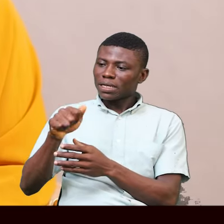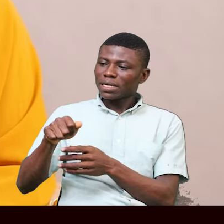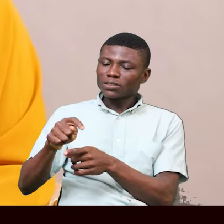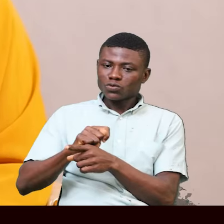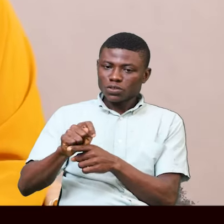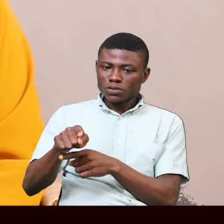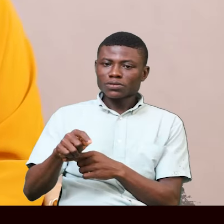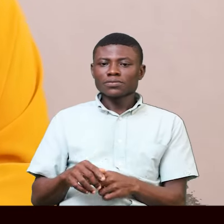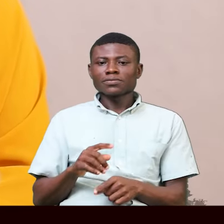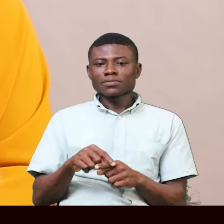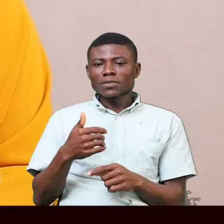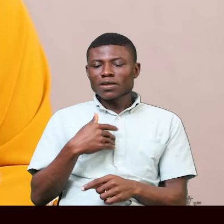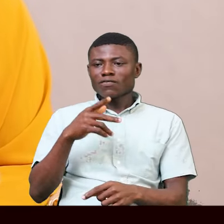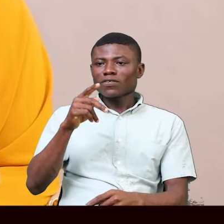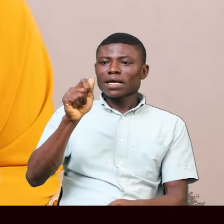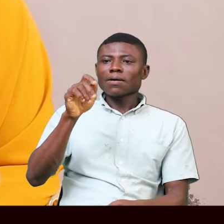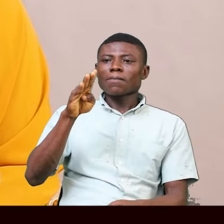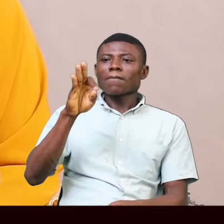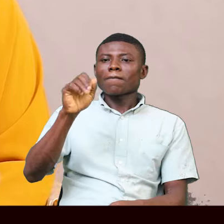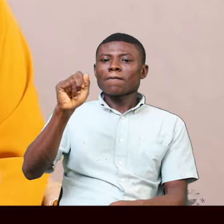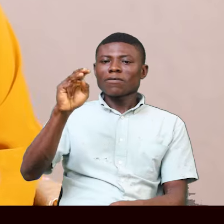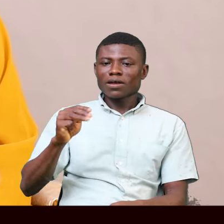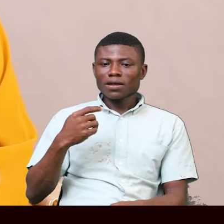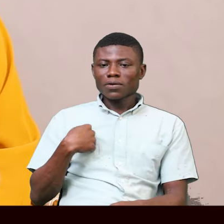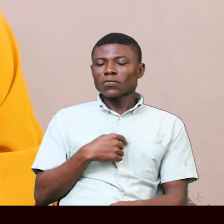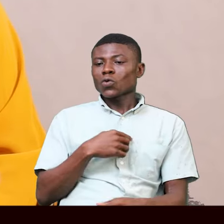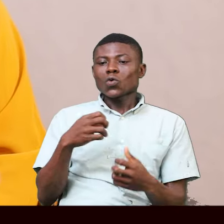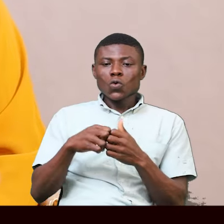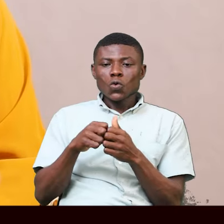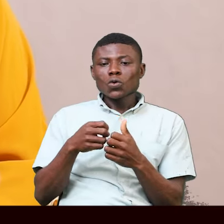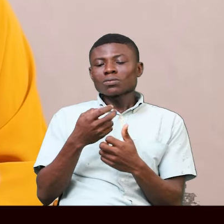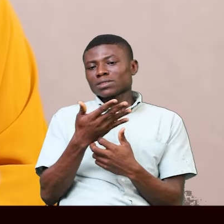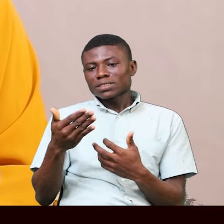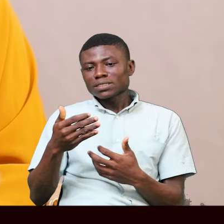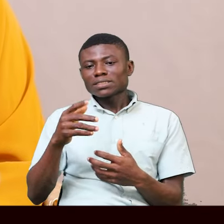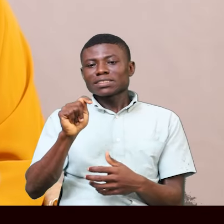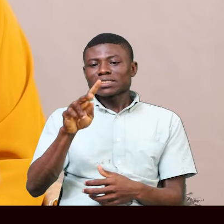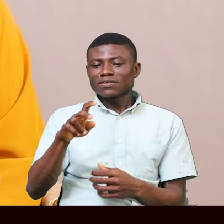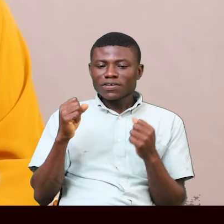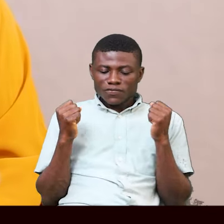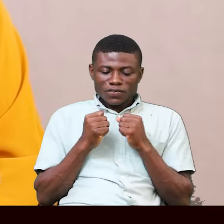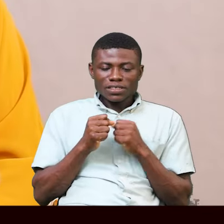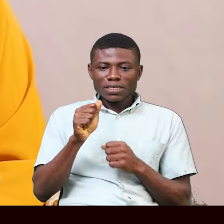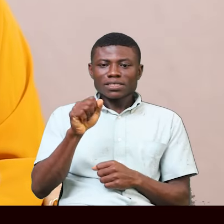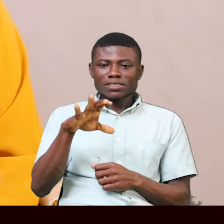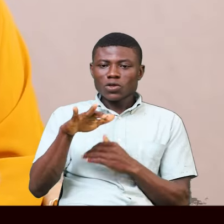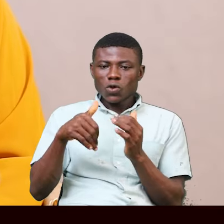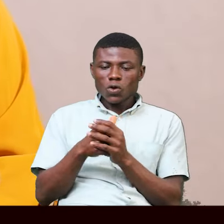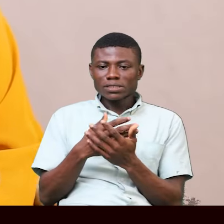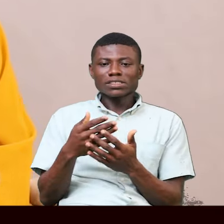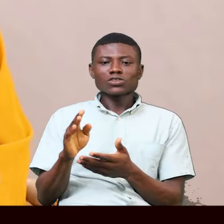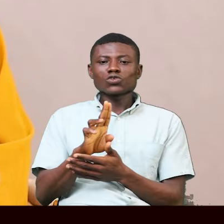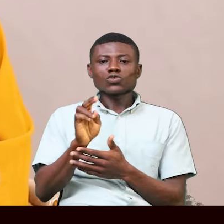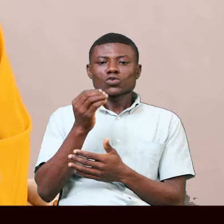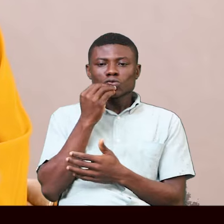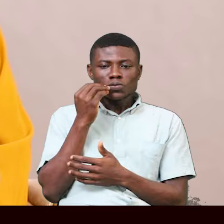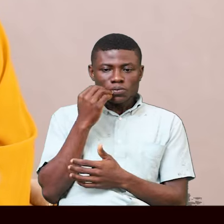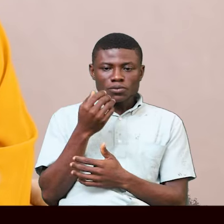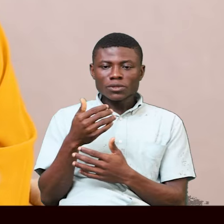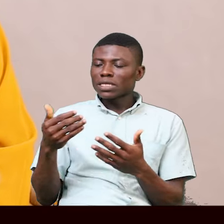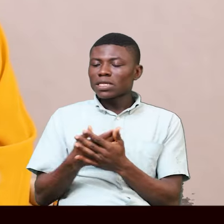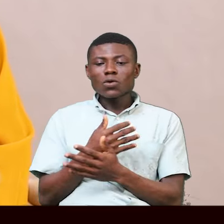Pe obio. Yo. Mewaka Farm Ghana Limited. Kwa yeton home appliances. Ube TV, fridge, air conditioner, home theater. Bibie hiya ufie.